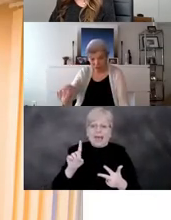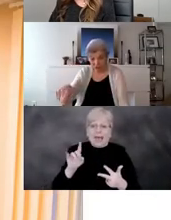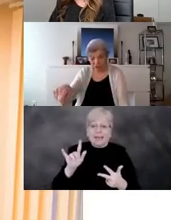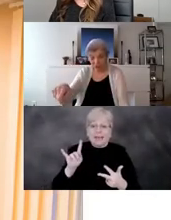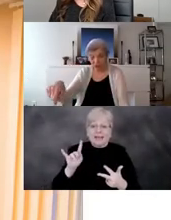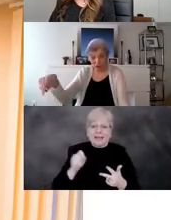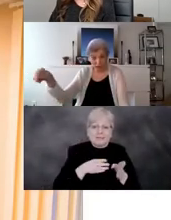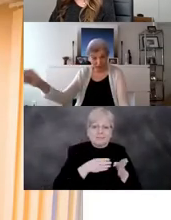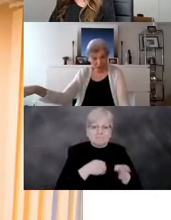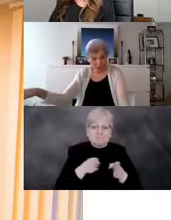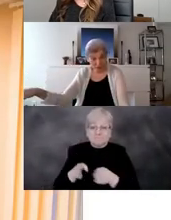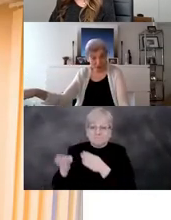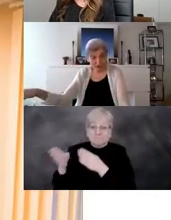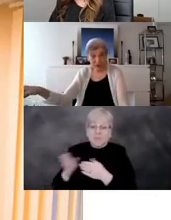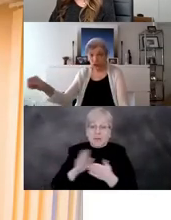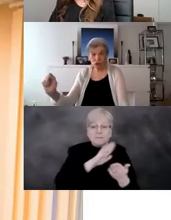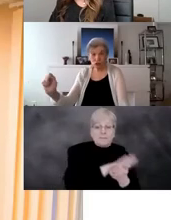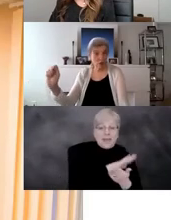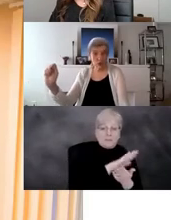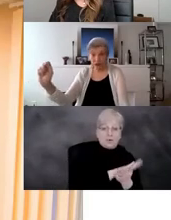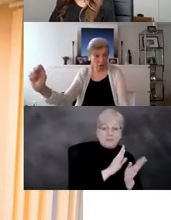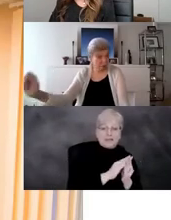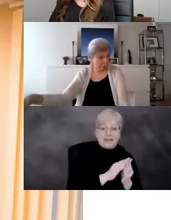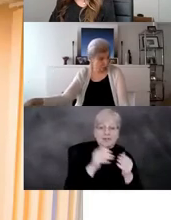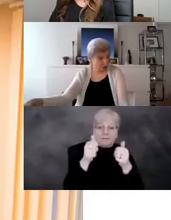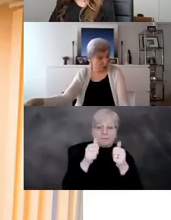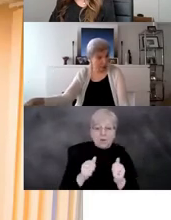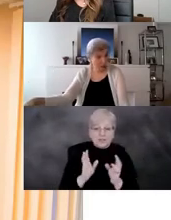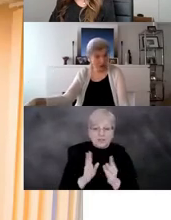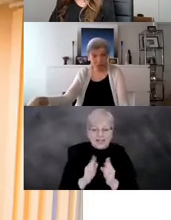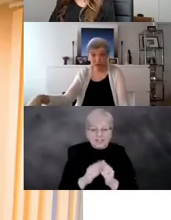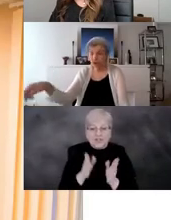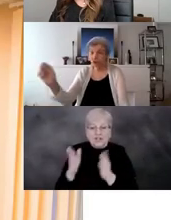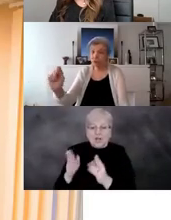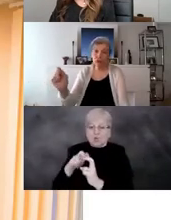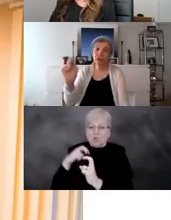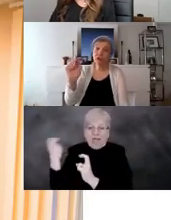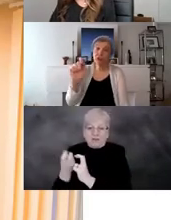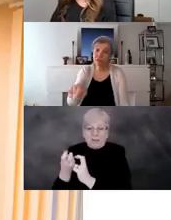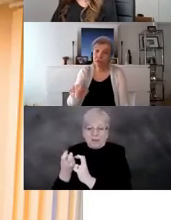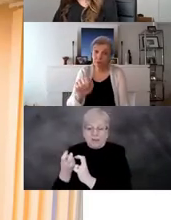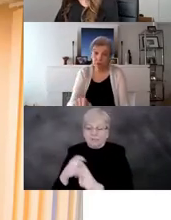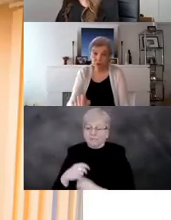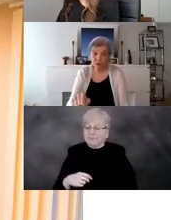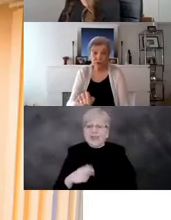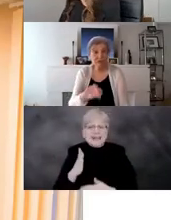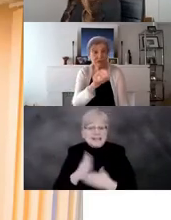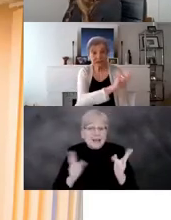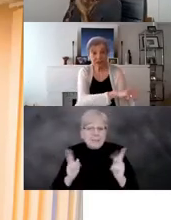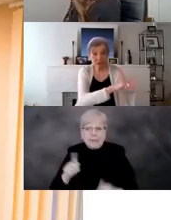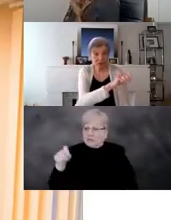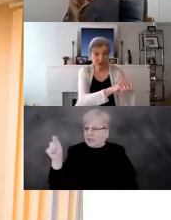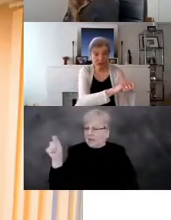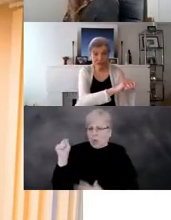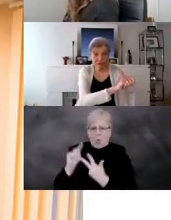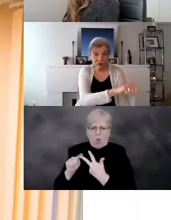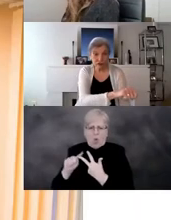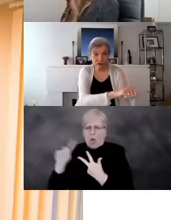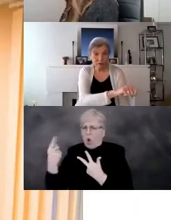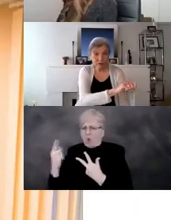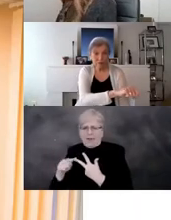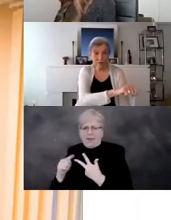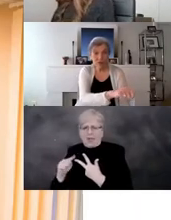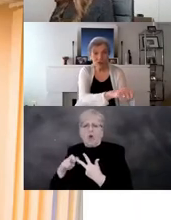poster session, roundtable. Some check off only roundtable, some check off only poster, some check off